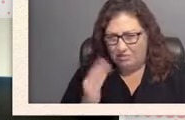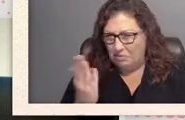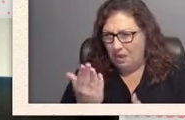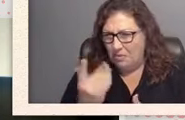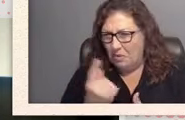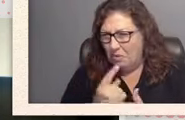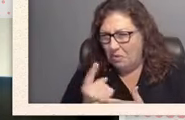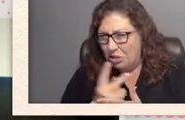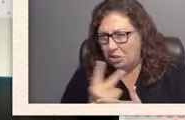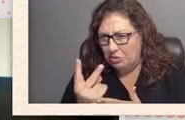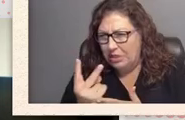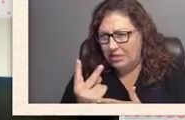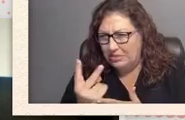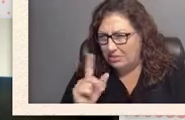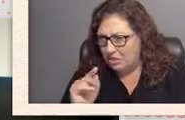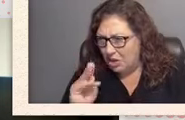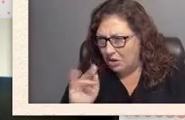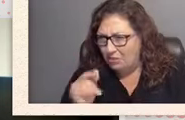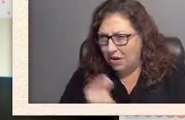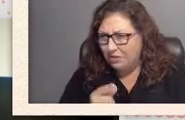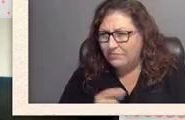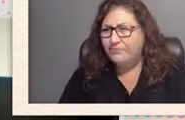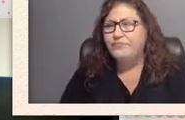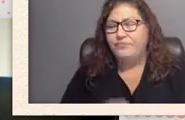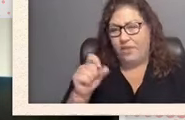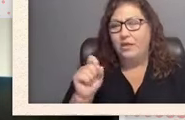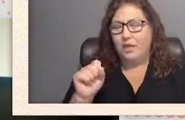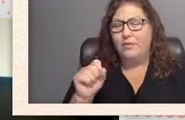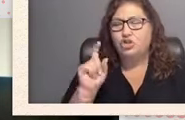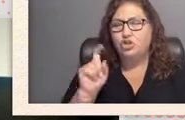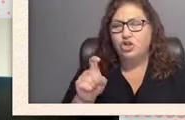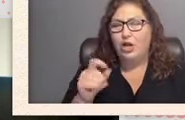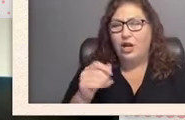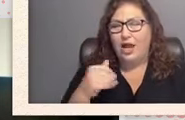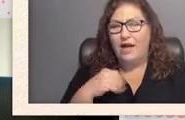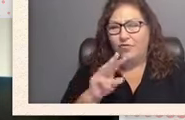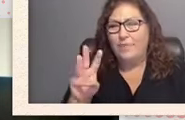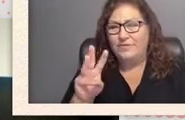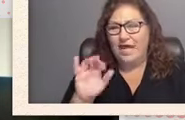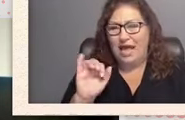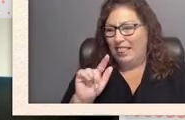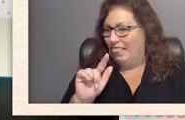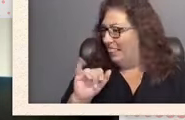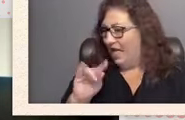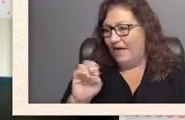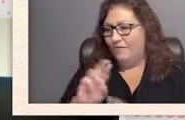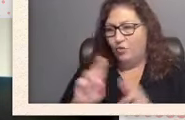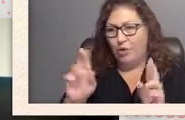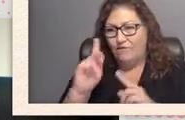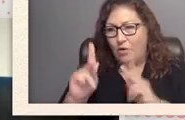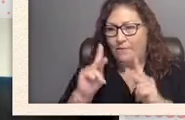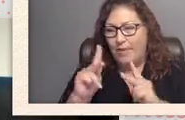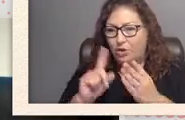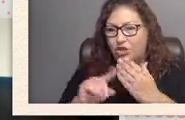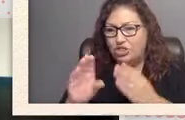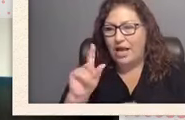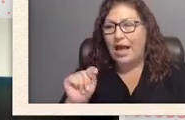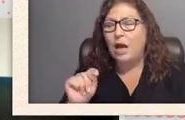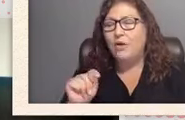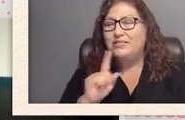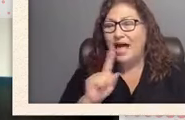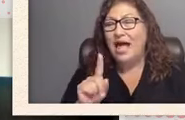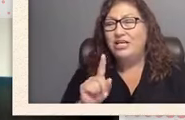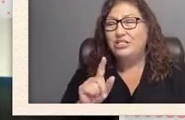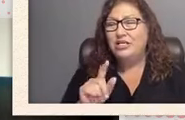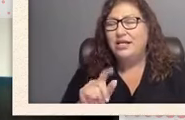two, Tony? Yep, we should have our website live and ready for folks to come check out. It's actually live in a different